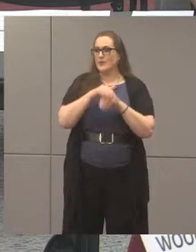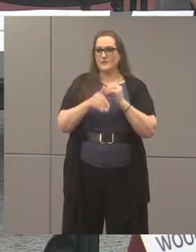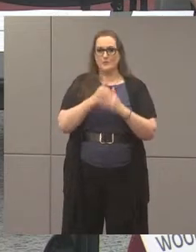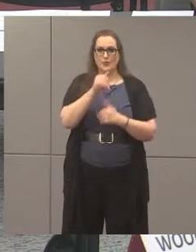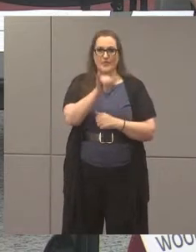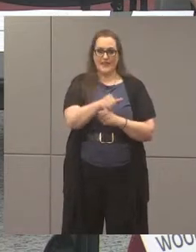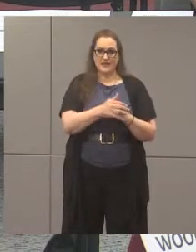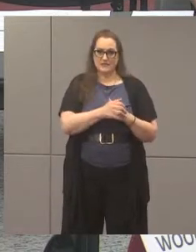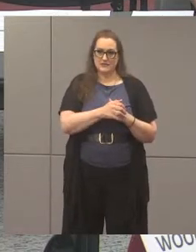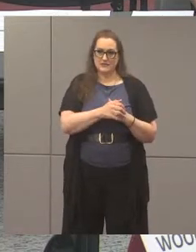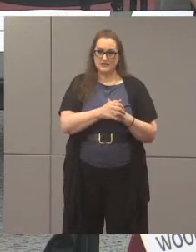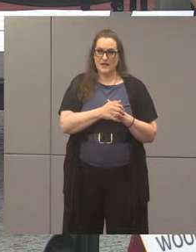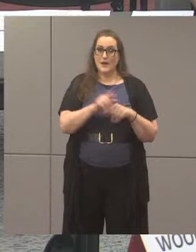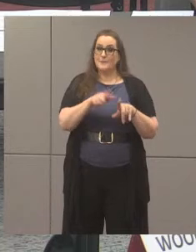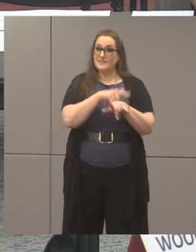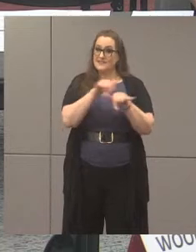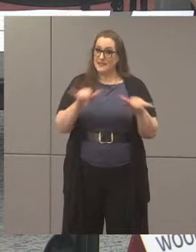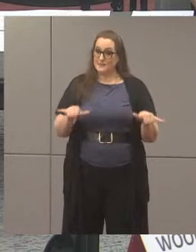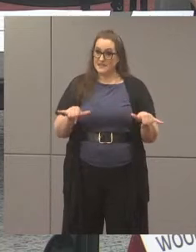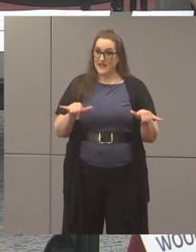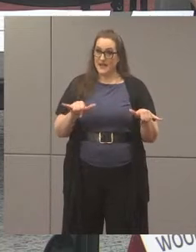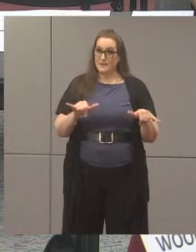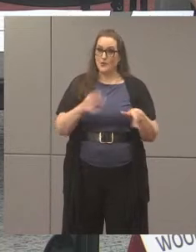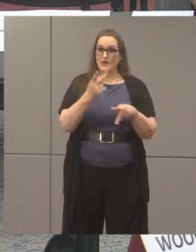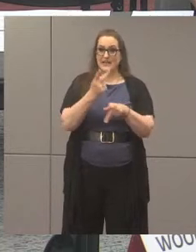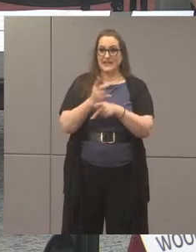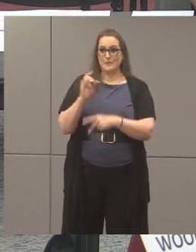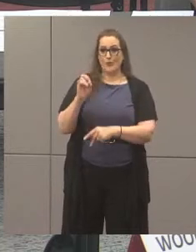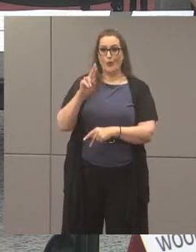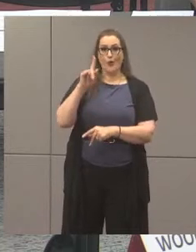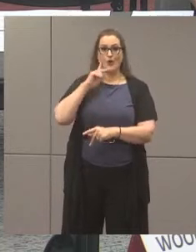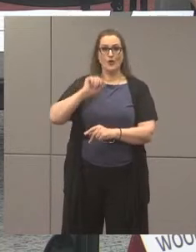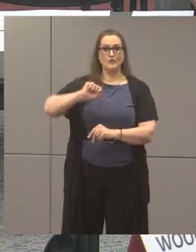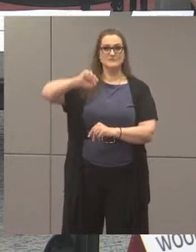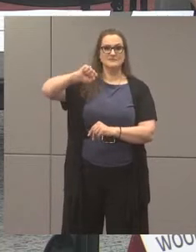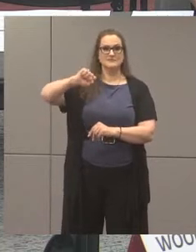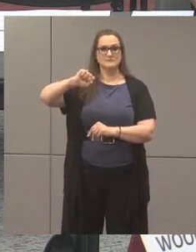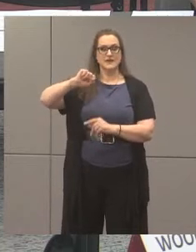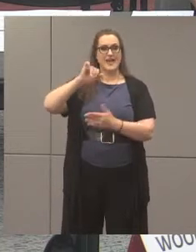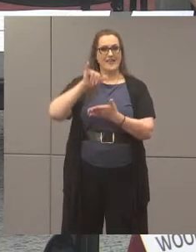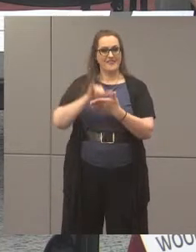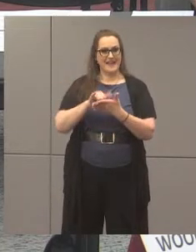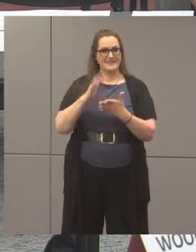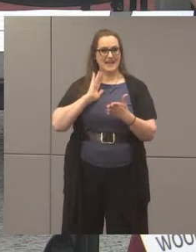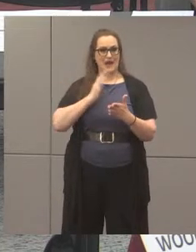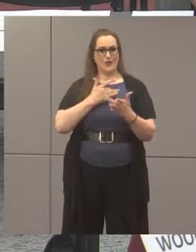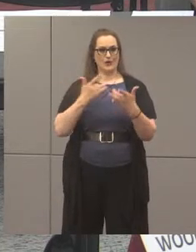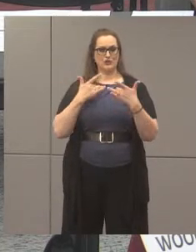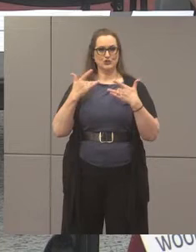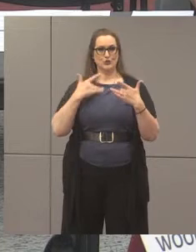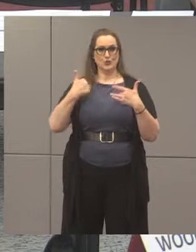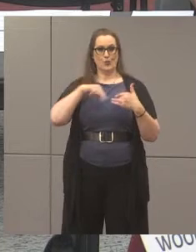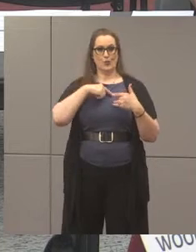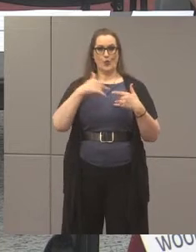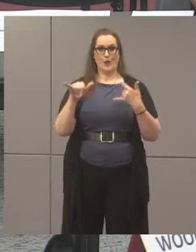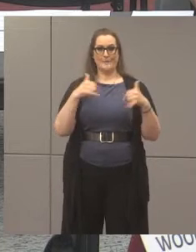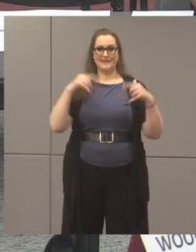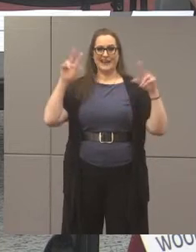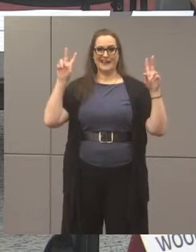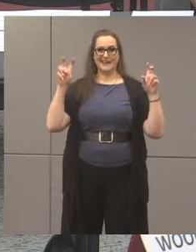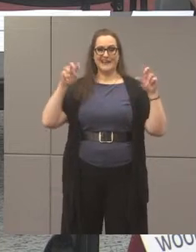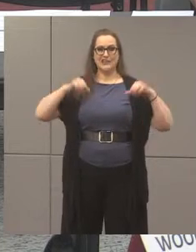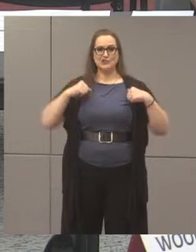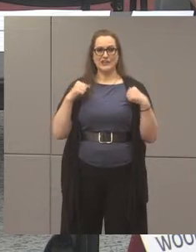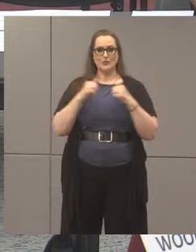it, and at the same time, keep Oracle at bay. That's the concern. We're playing chicken with a company that really does